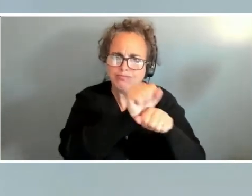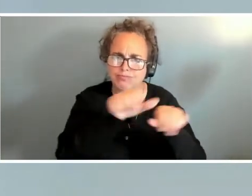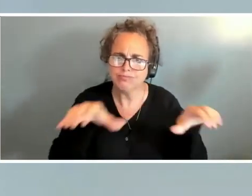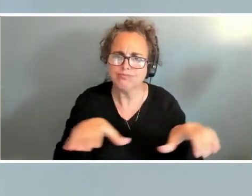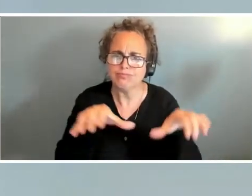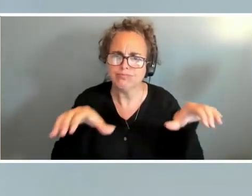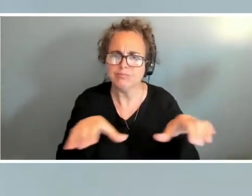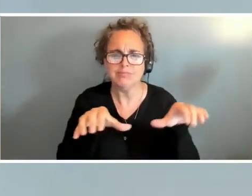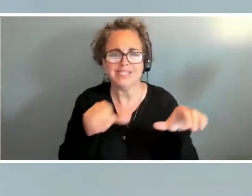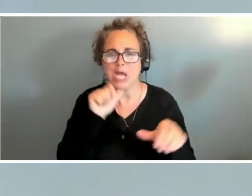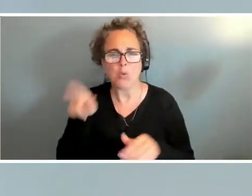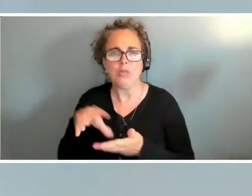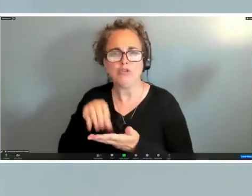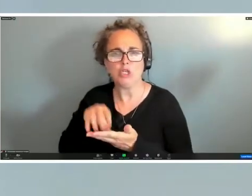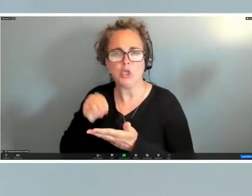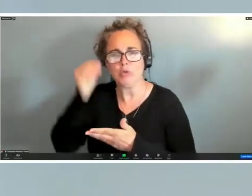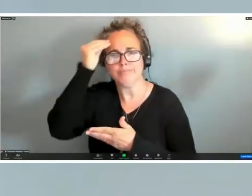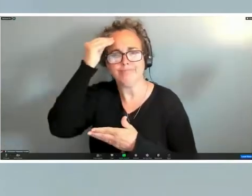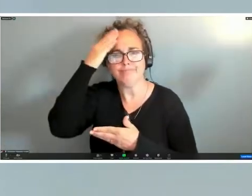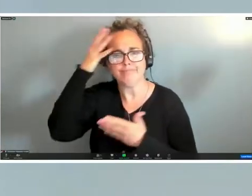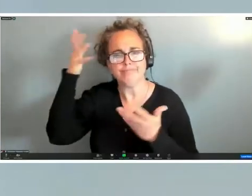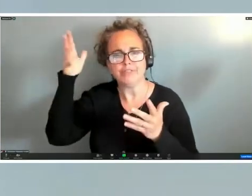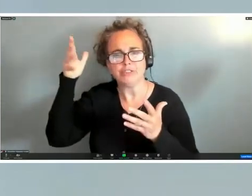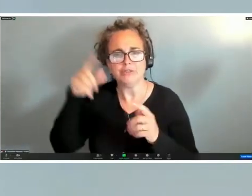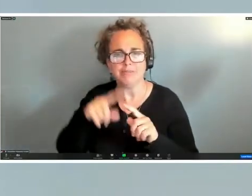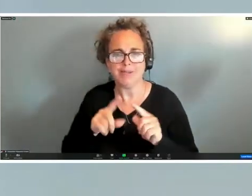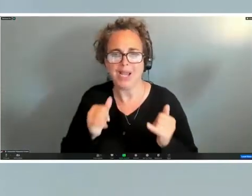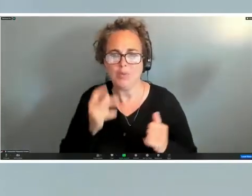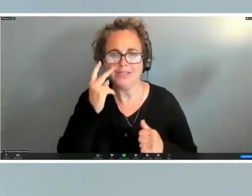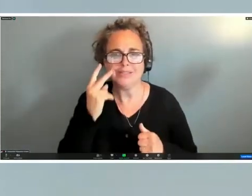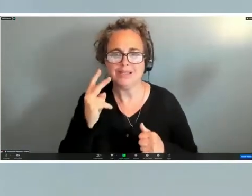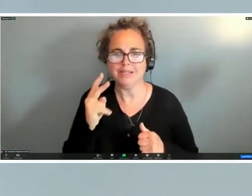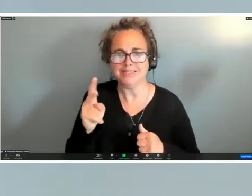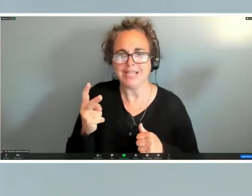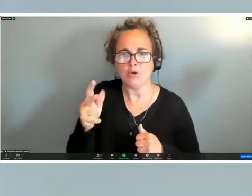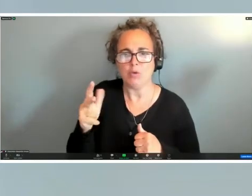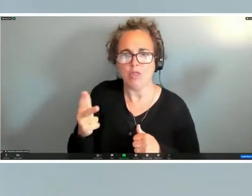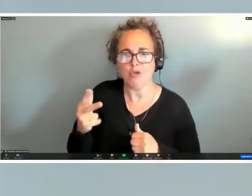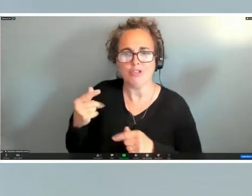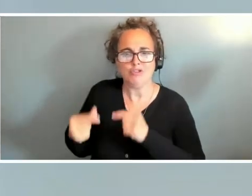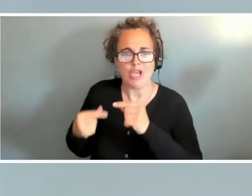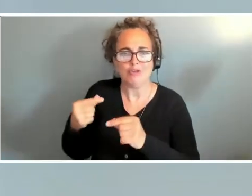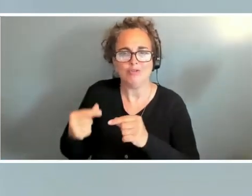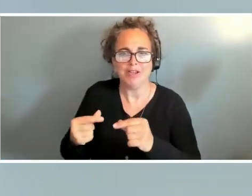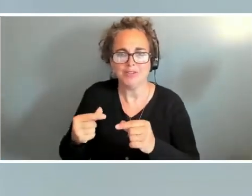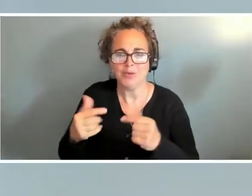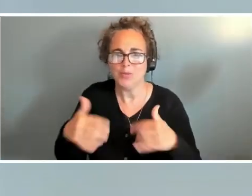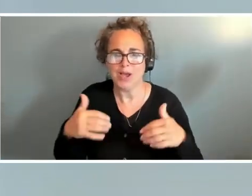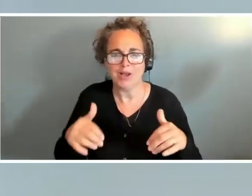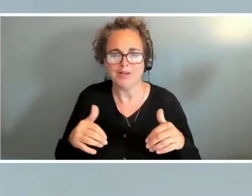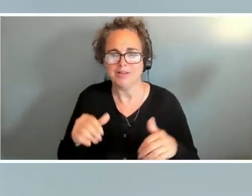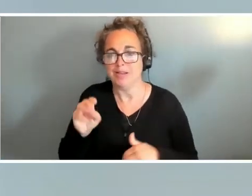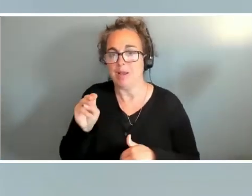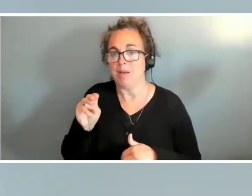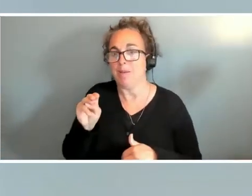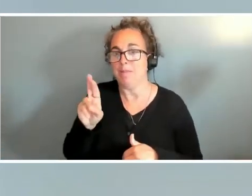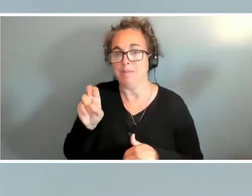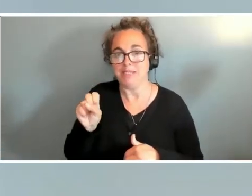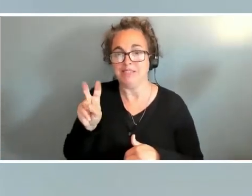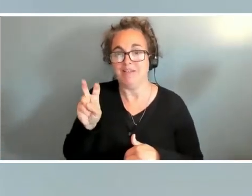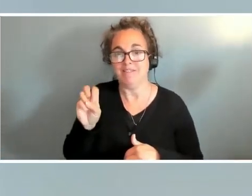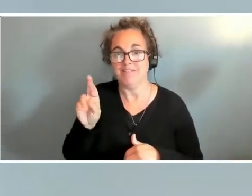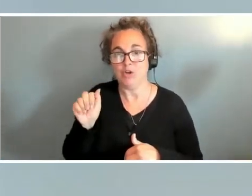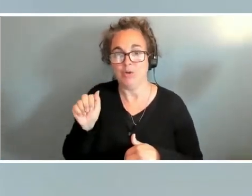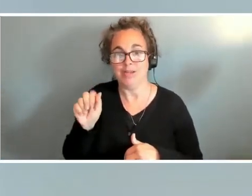And now we see 2nd, 3rd generations. Over time, Ms. Vera Taylor was the program manager for